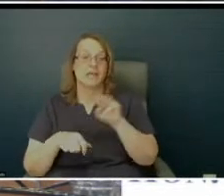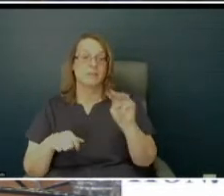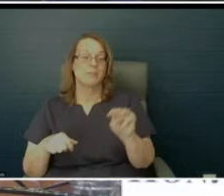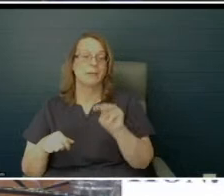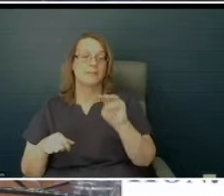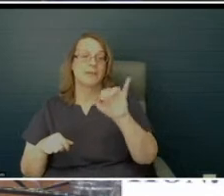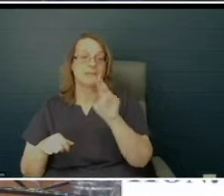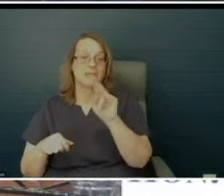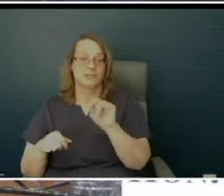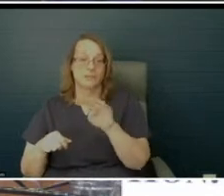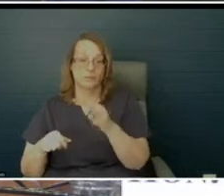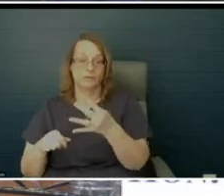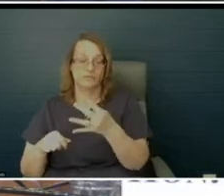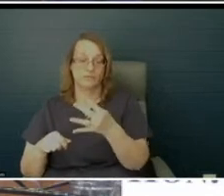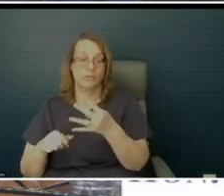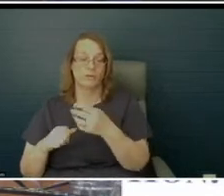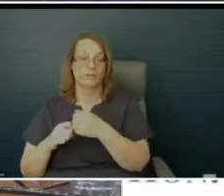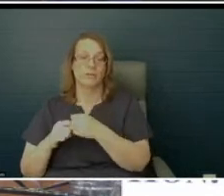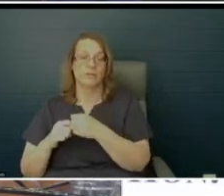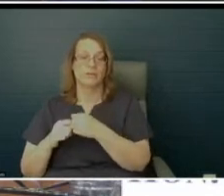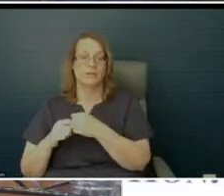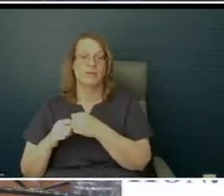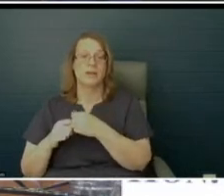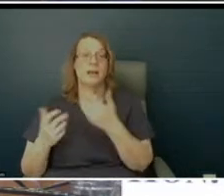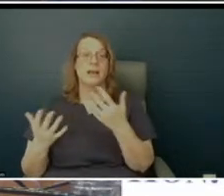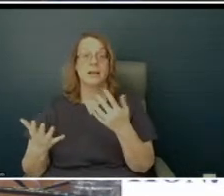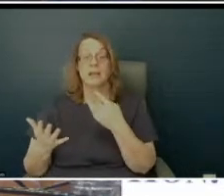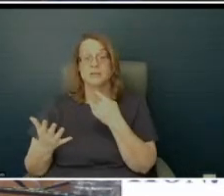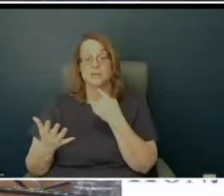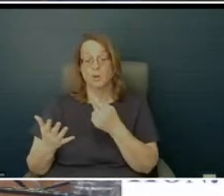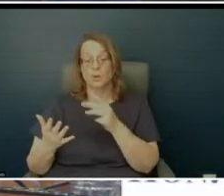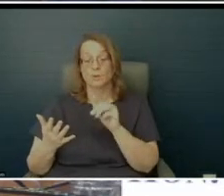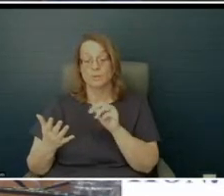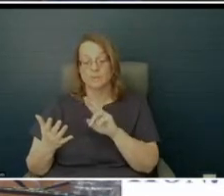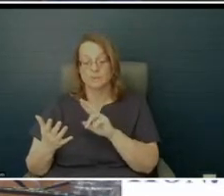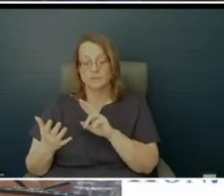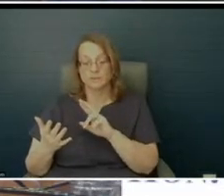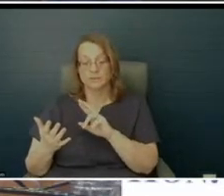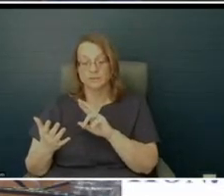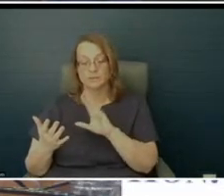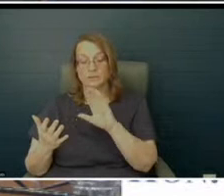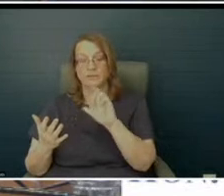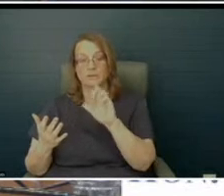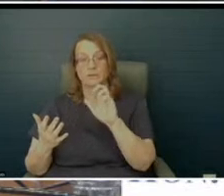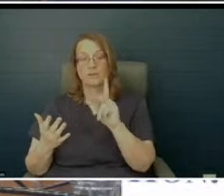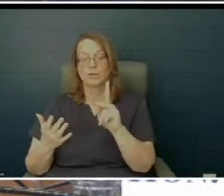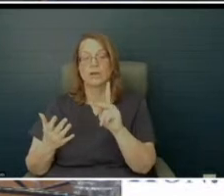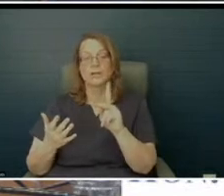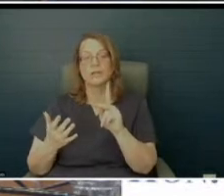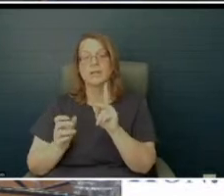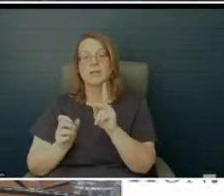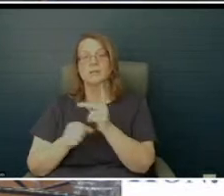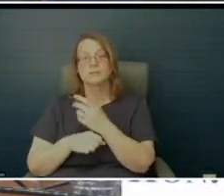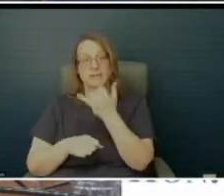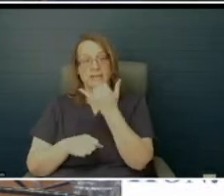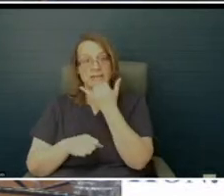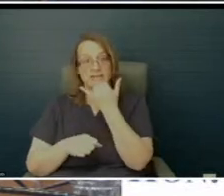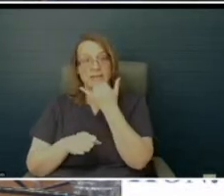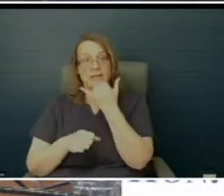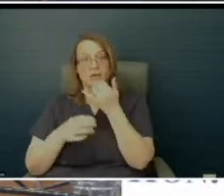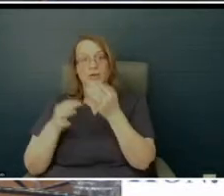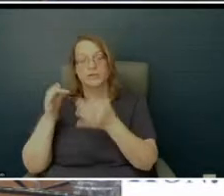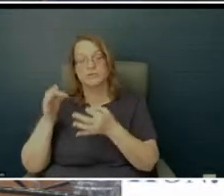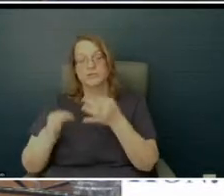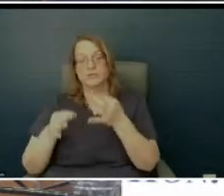And so I had told Mr. Clark I thought he was making a colossal error in judgment, but I also hoped to